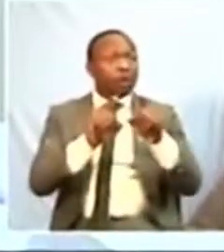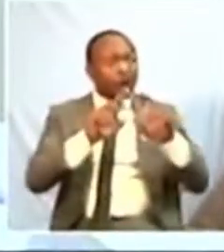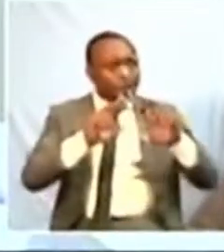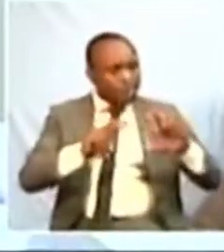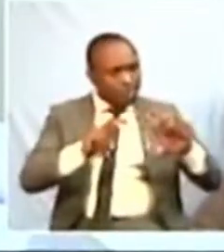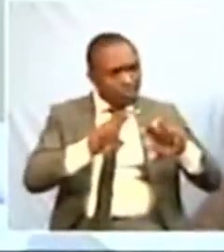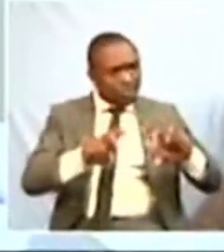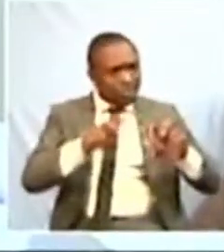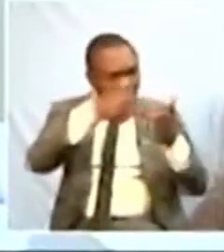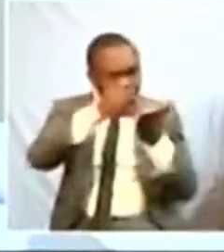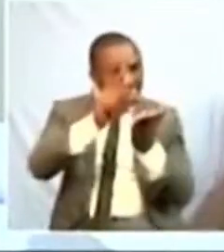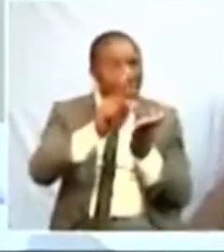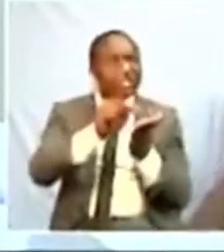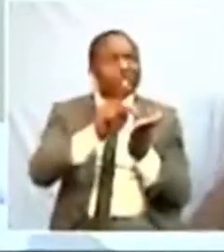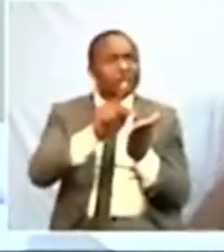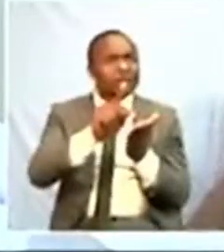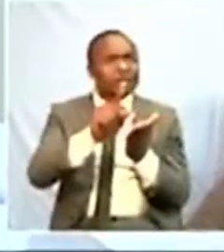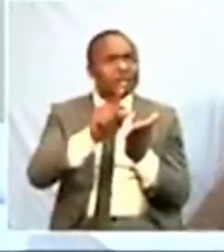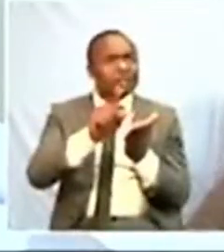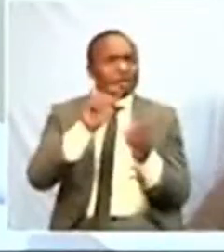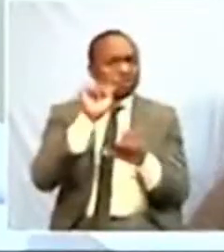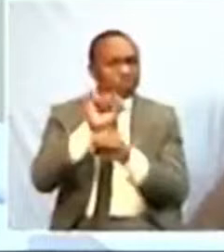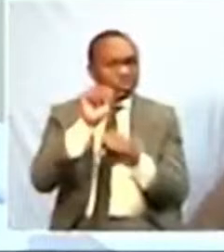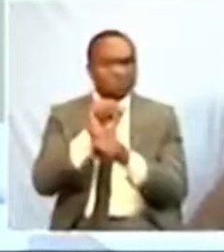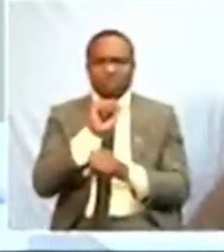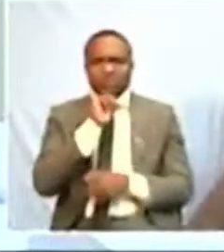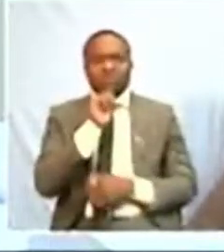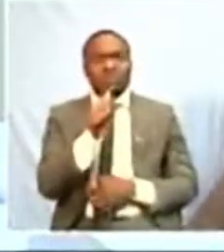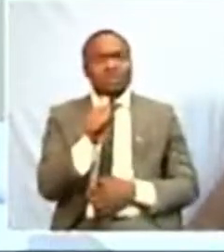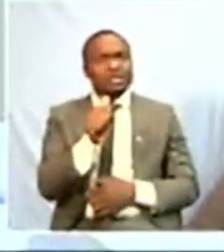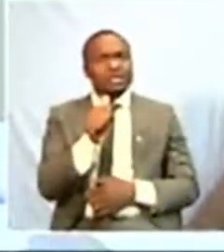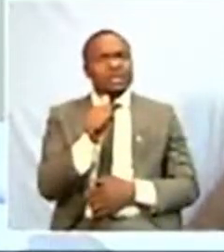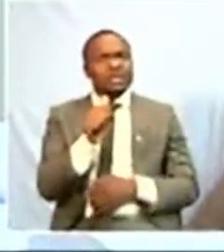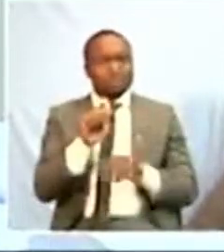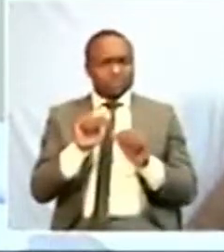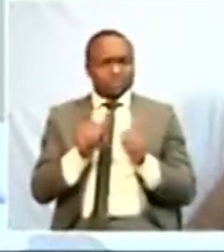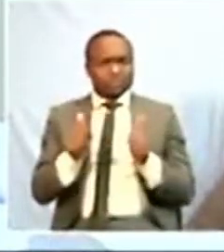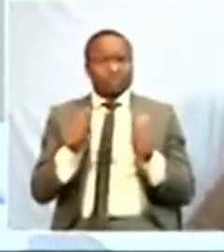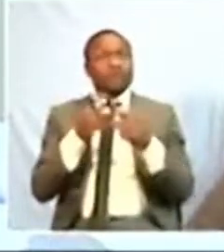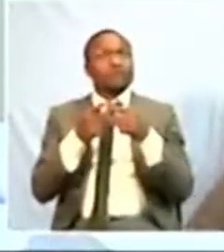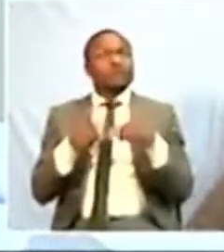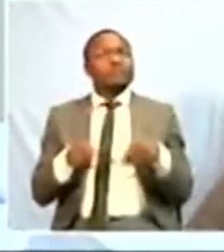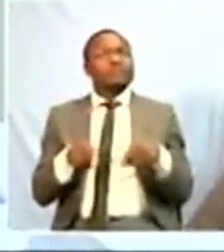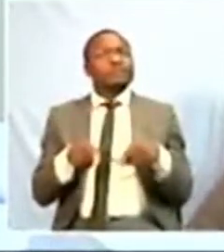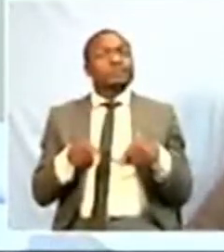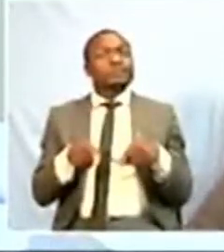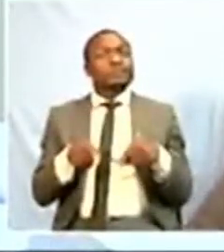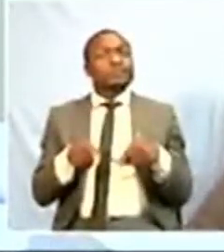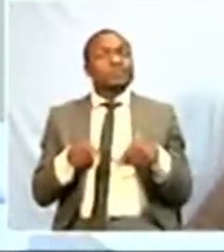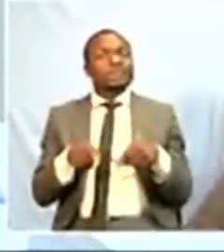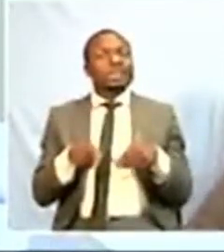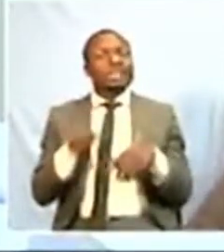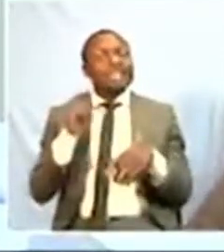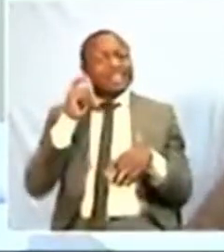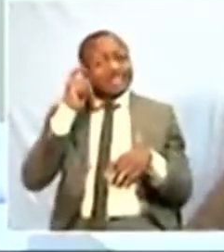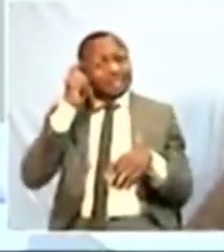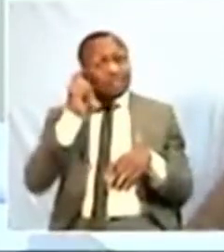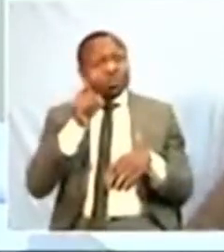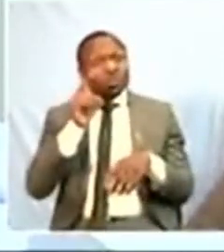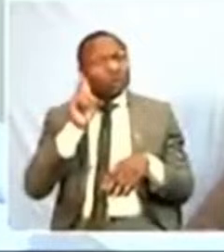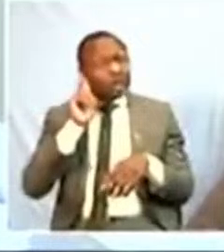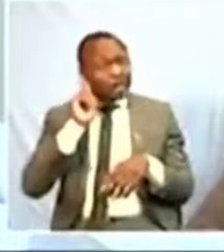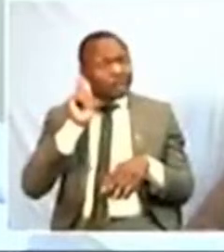you were paid for works which were not properly done. And I think you had